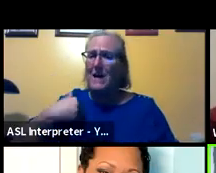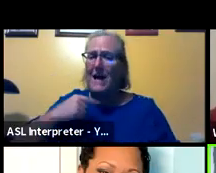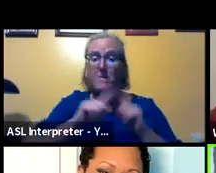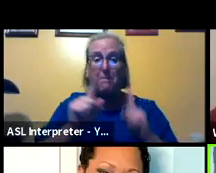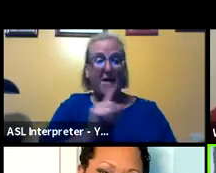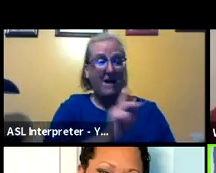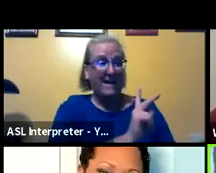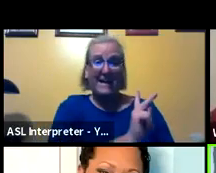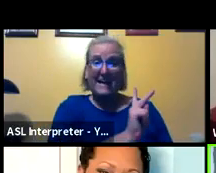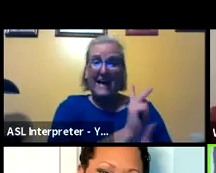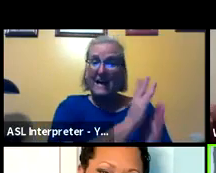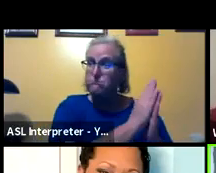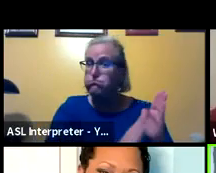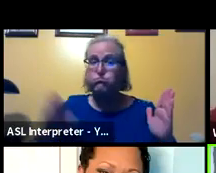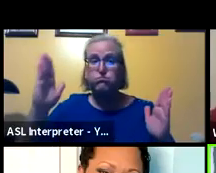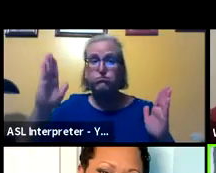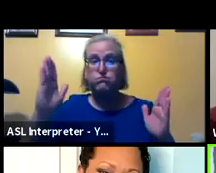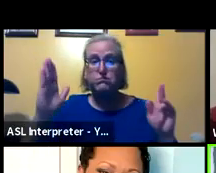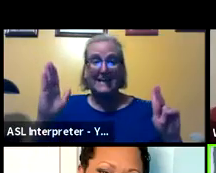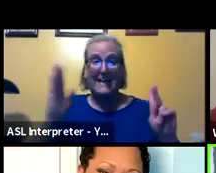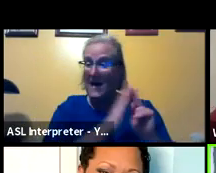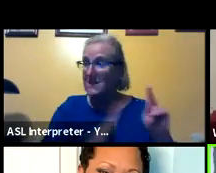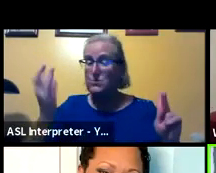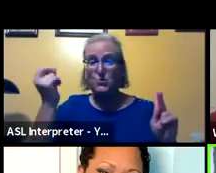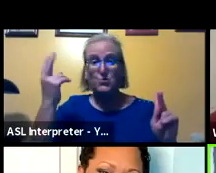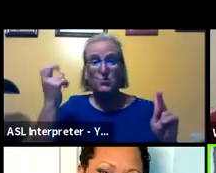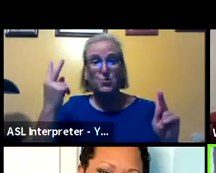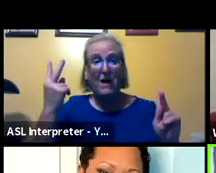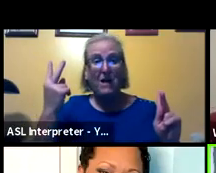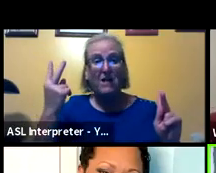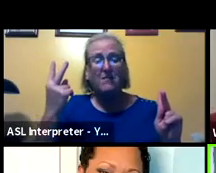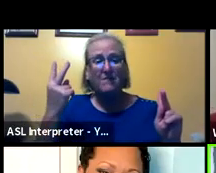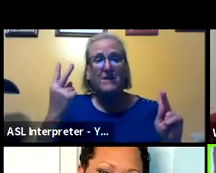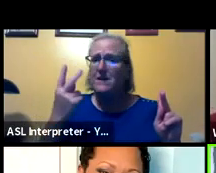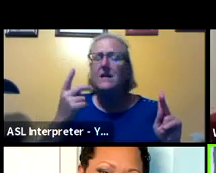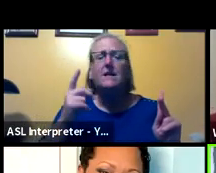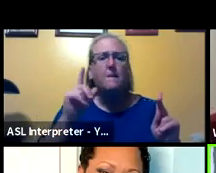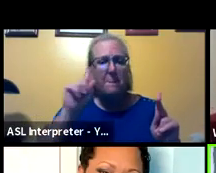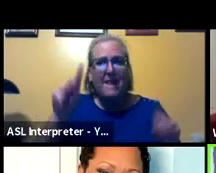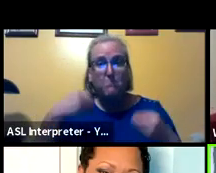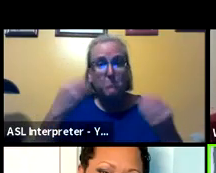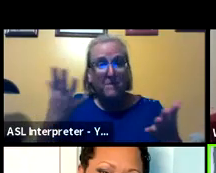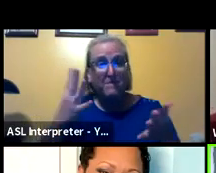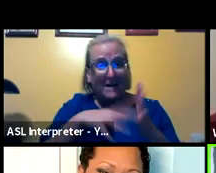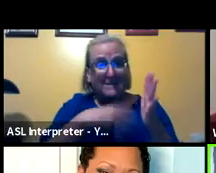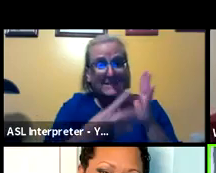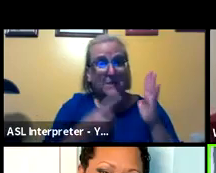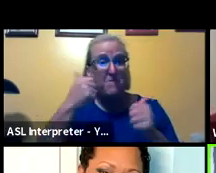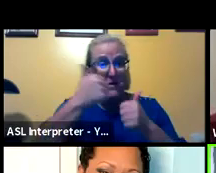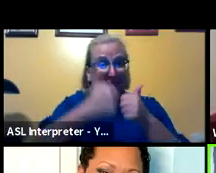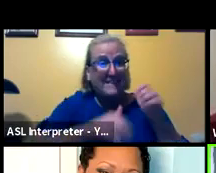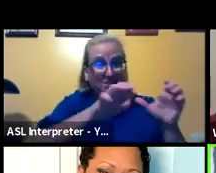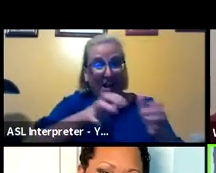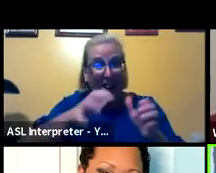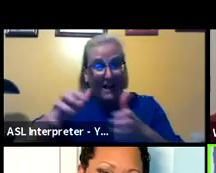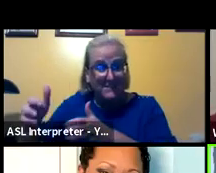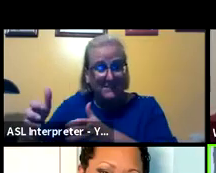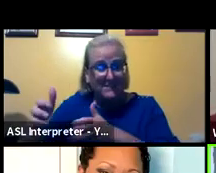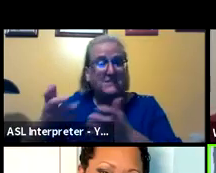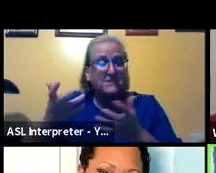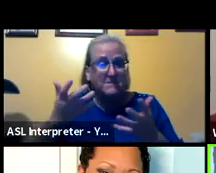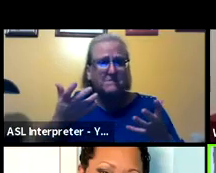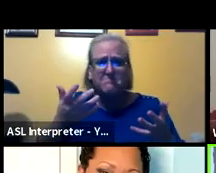from K to 12th grade, receives a syllabus for each class, which I would imagine